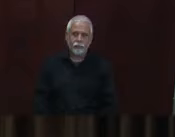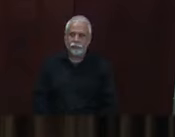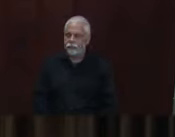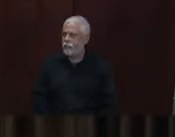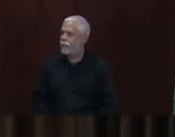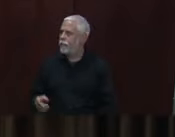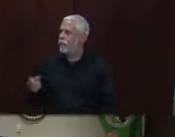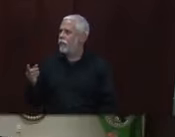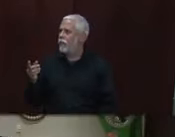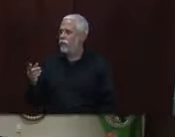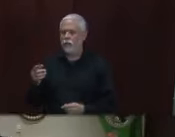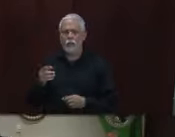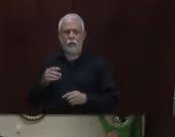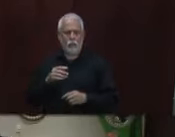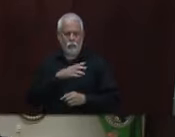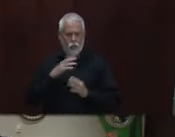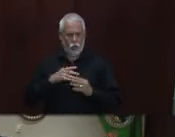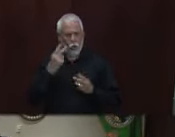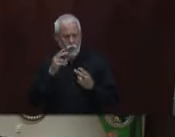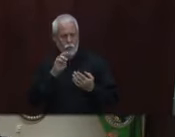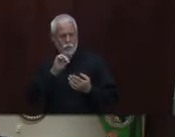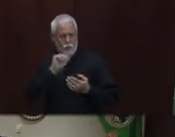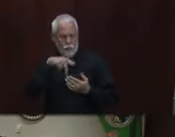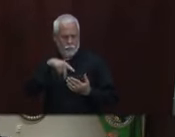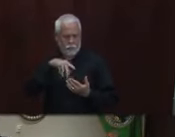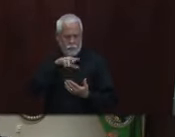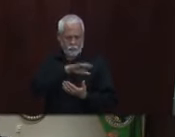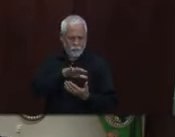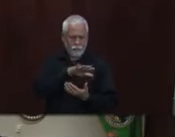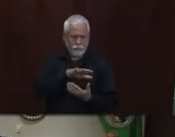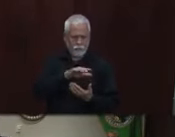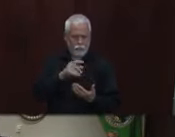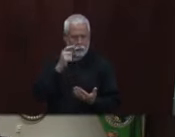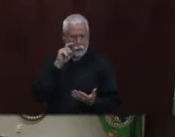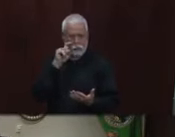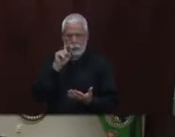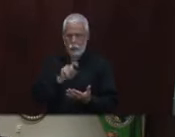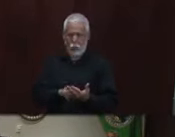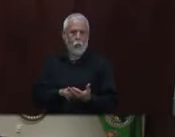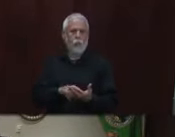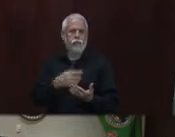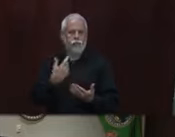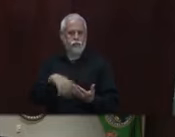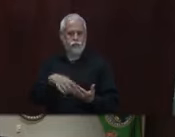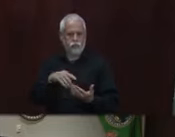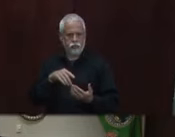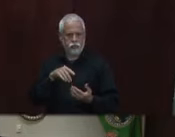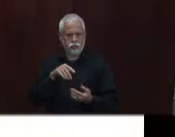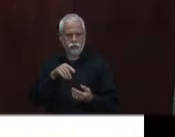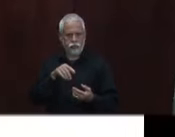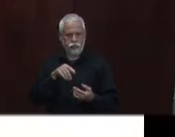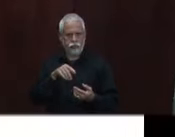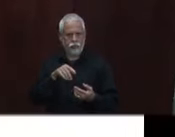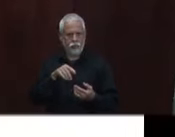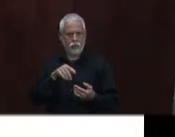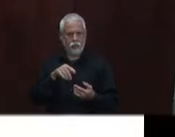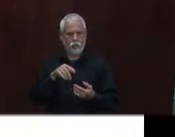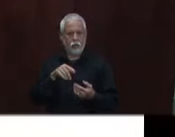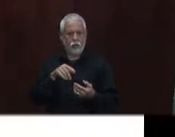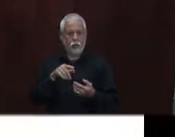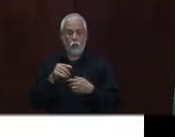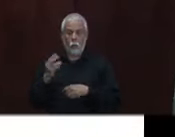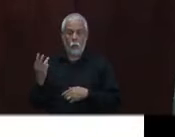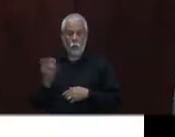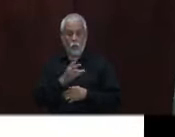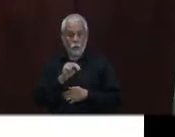So if you look at the map, I mean, what jumps out to me at the map is how well we're doing in